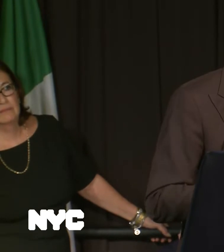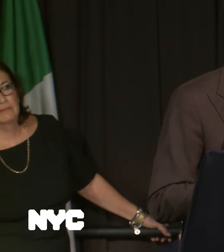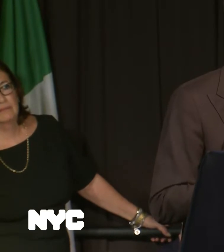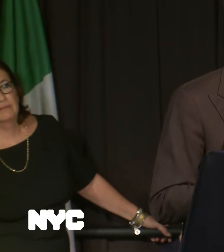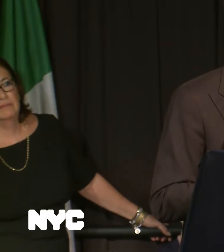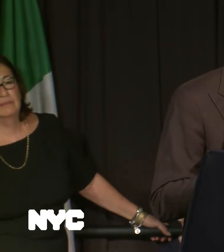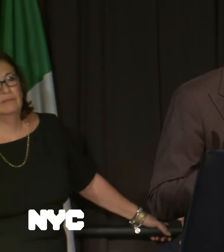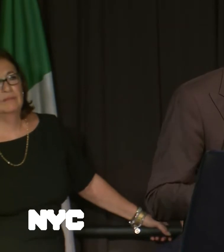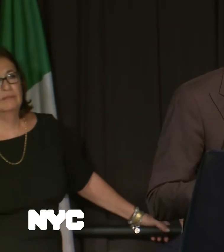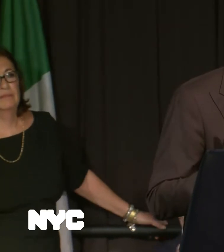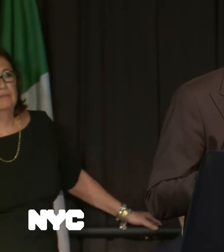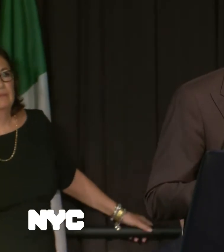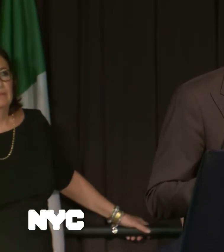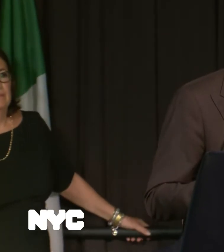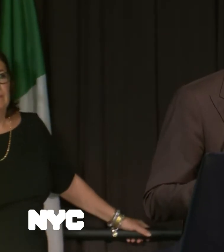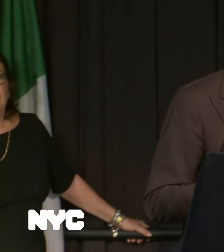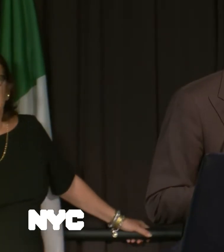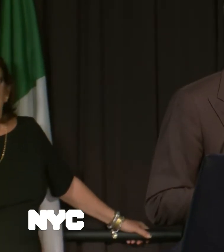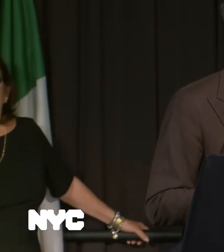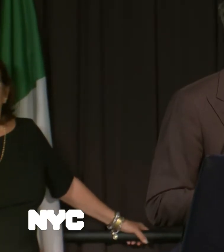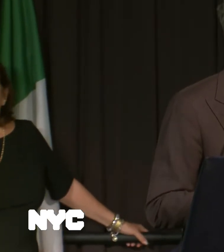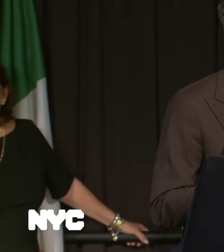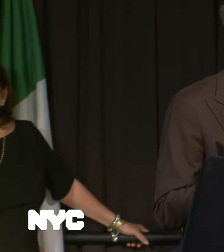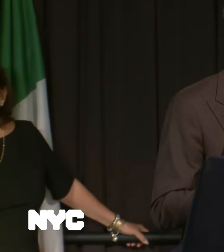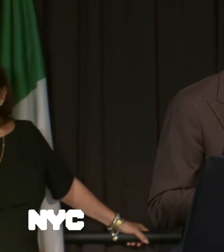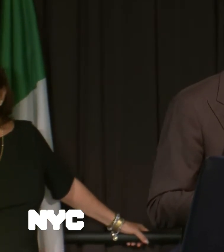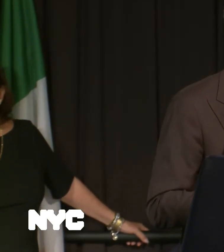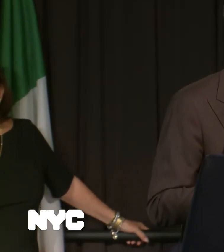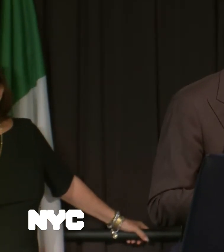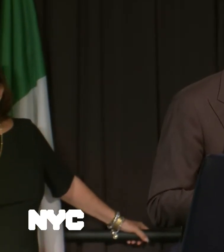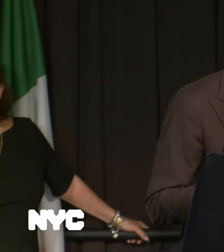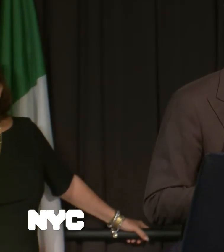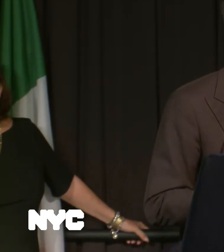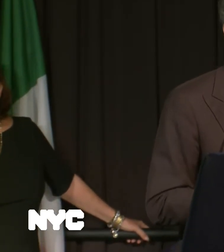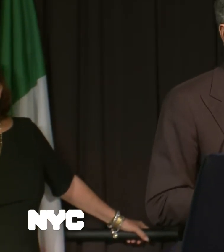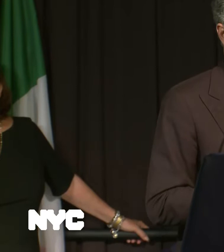eternal, is very, very strong. And speaking of